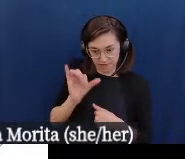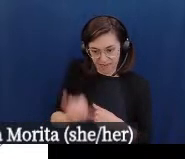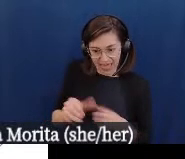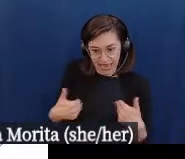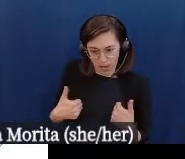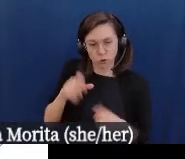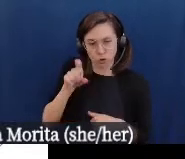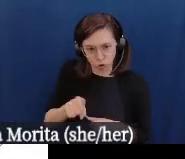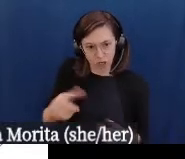is added to that section.